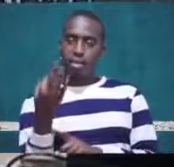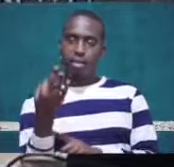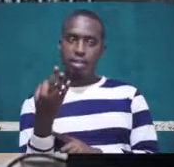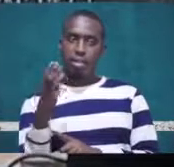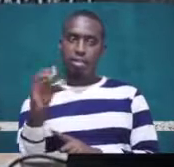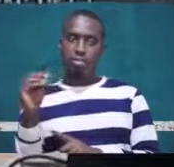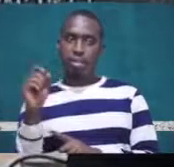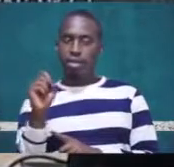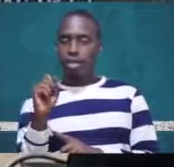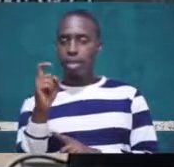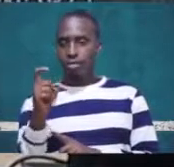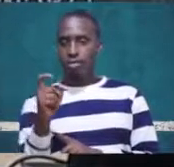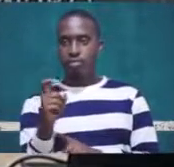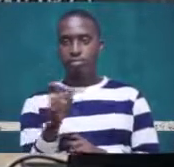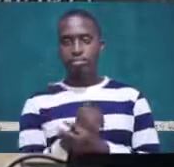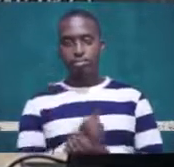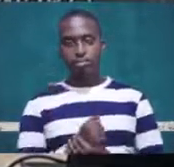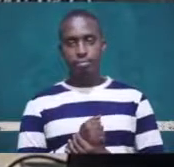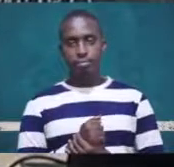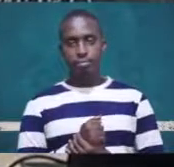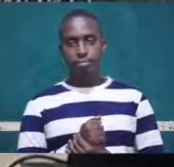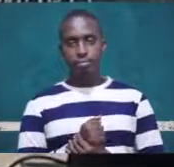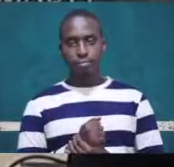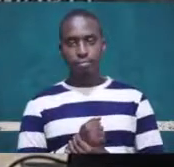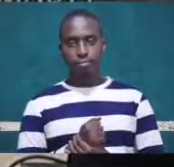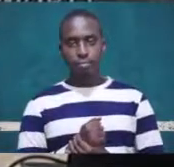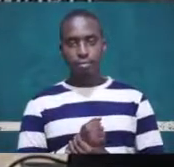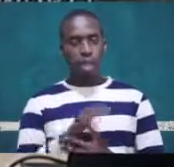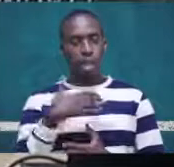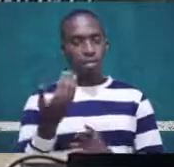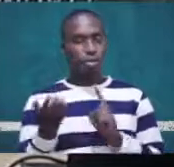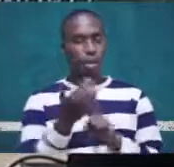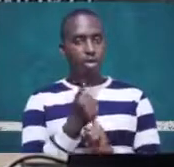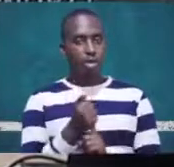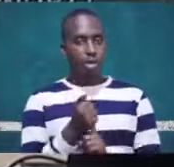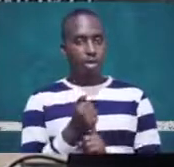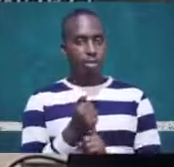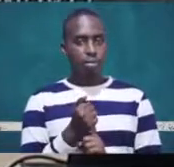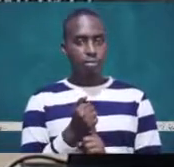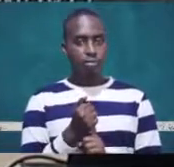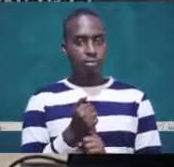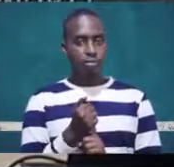cosine x, derivative of cosine x is minus sine x. So we'll be having